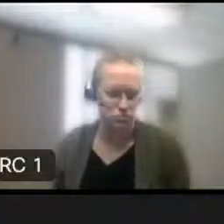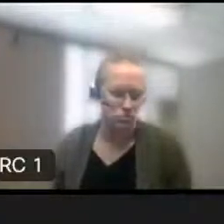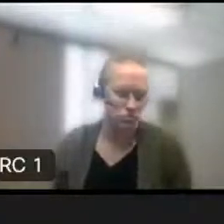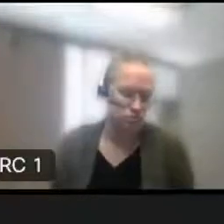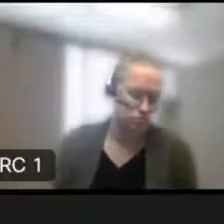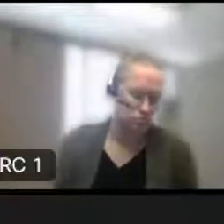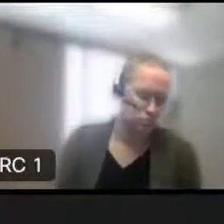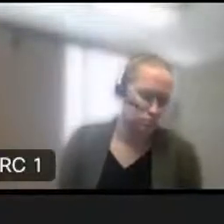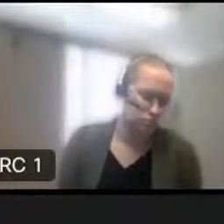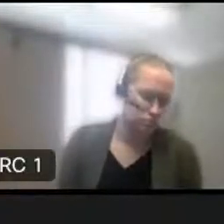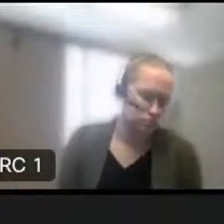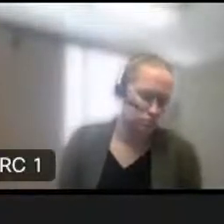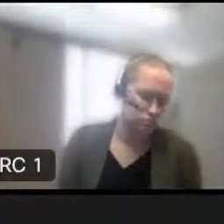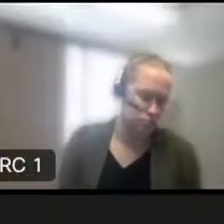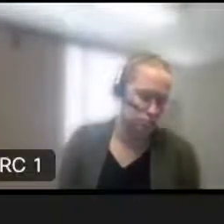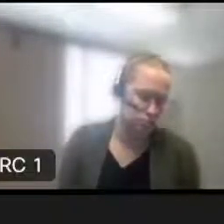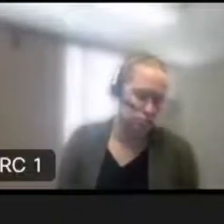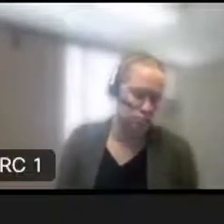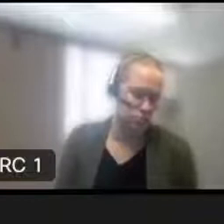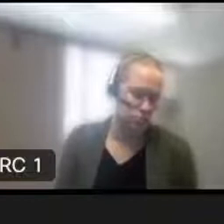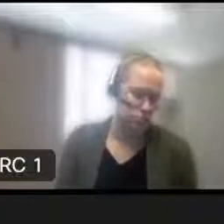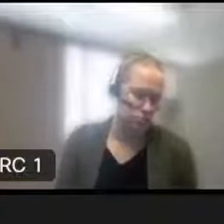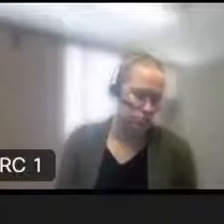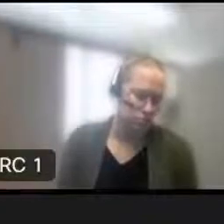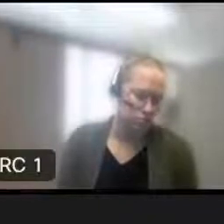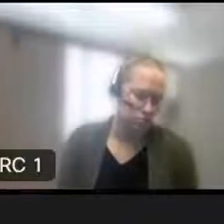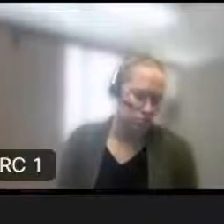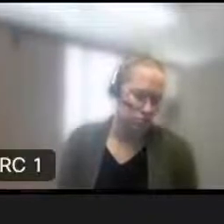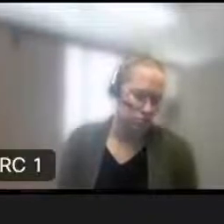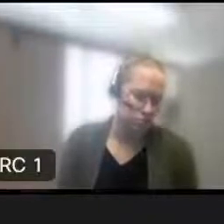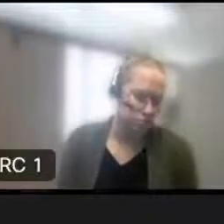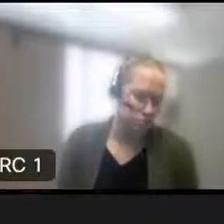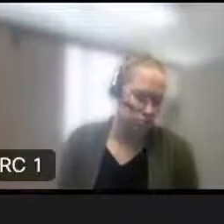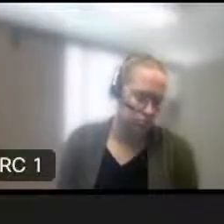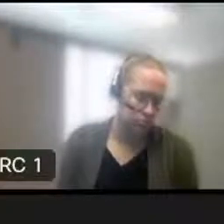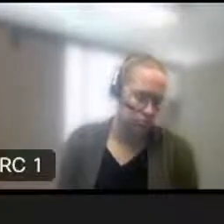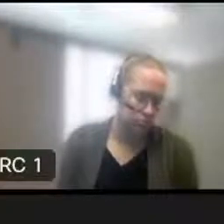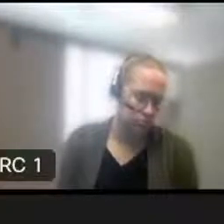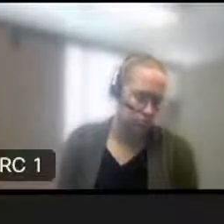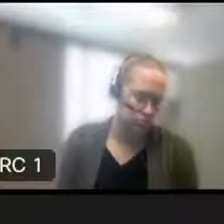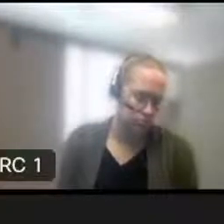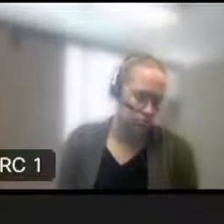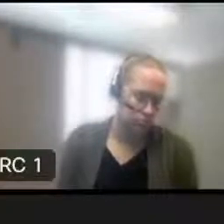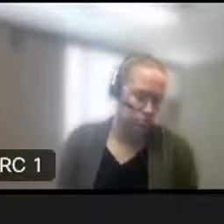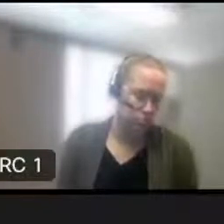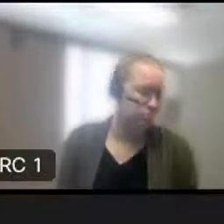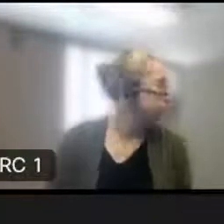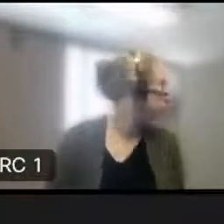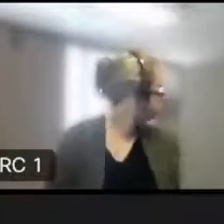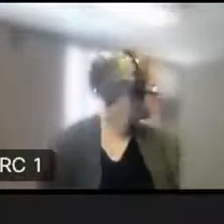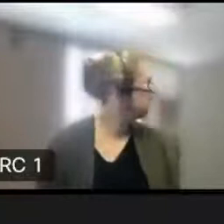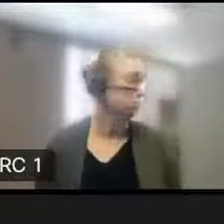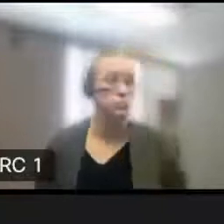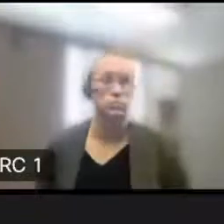at like emergency room visits and law enforcement contacts. So there are certainly opportunities where we could